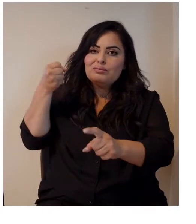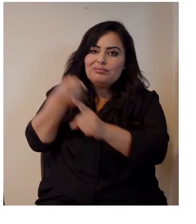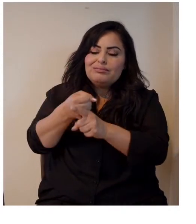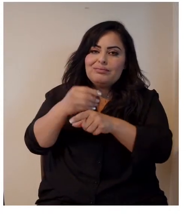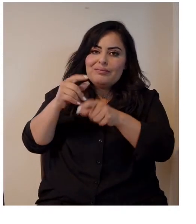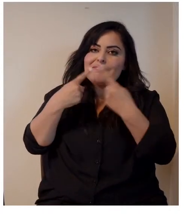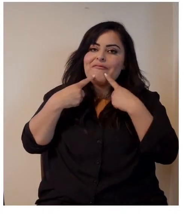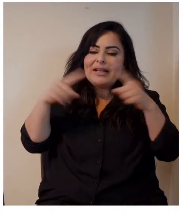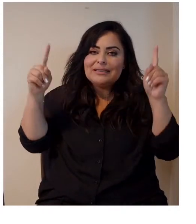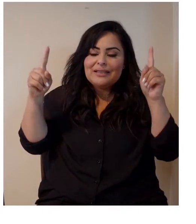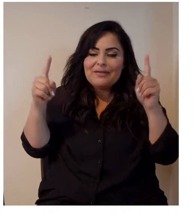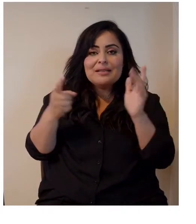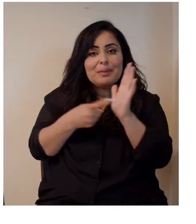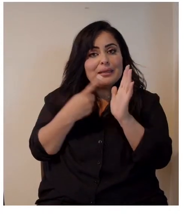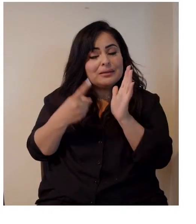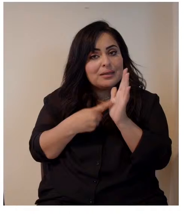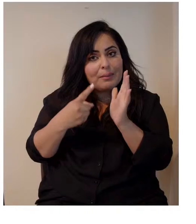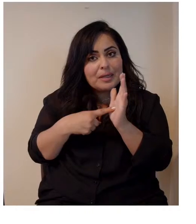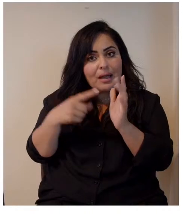However, sometimes even their